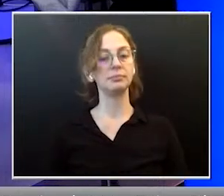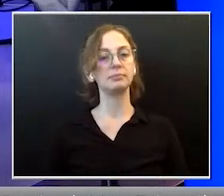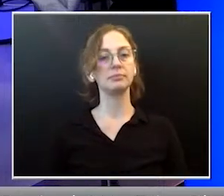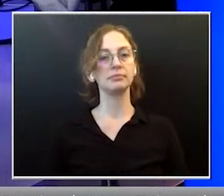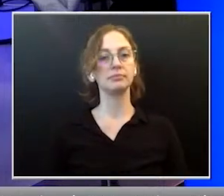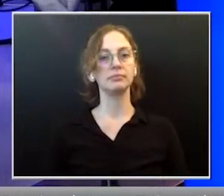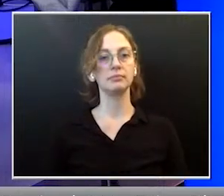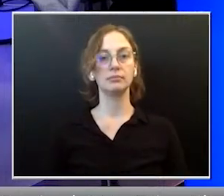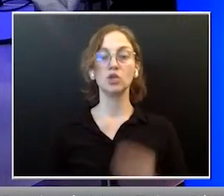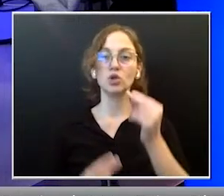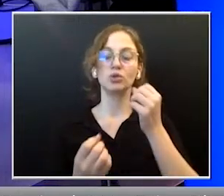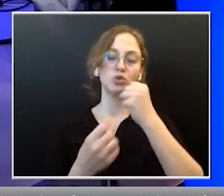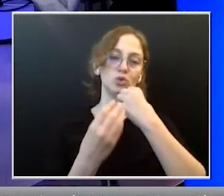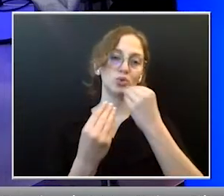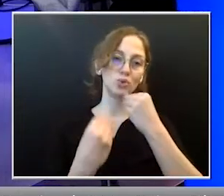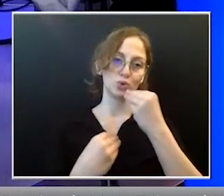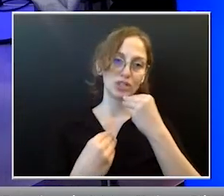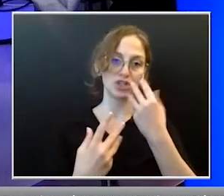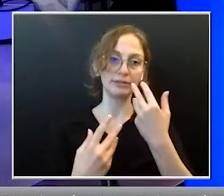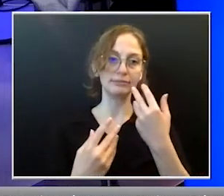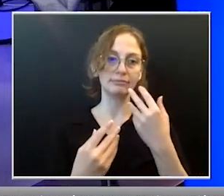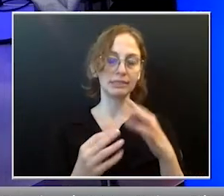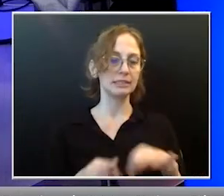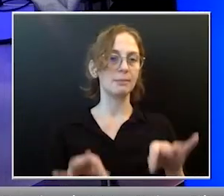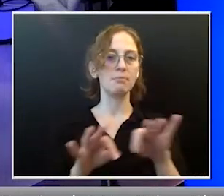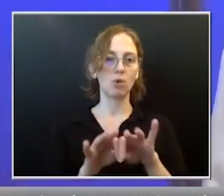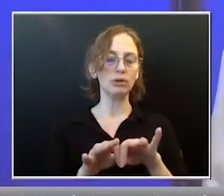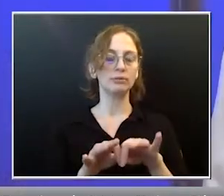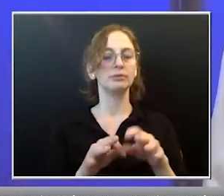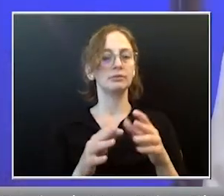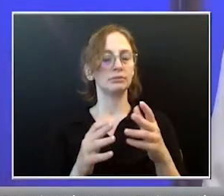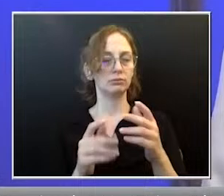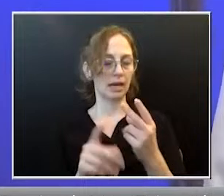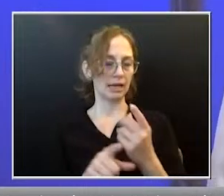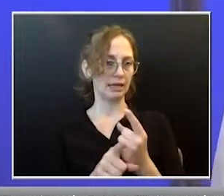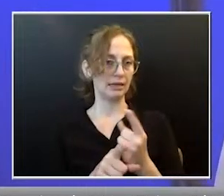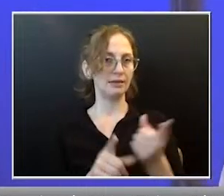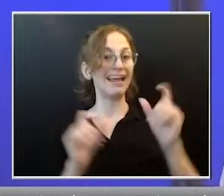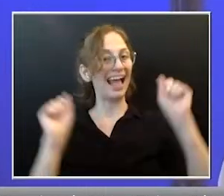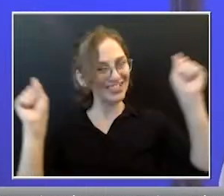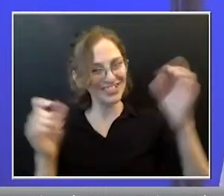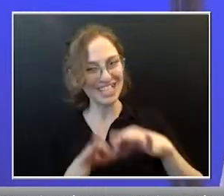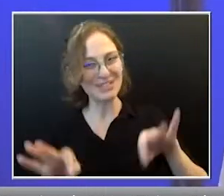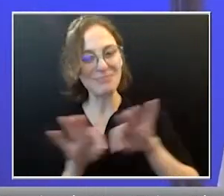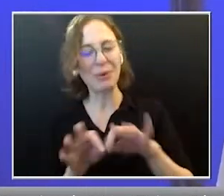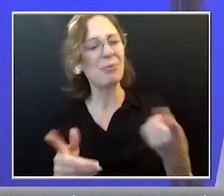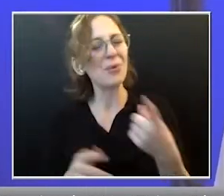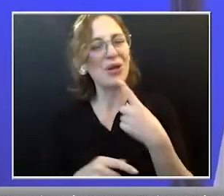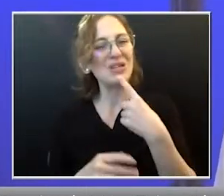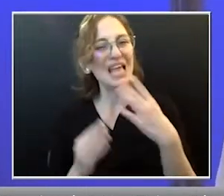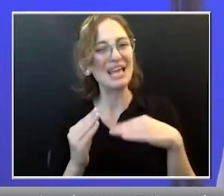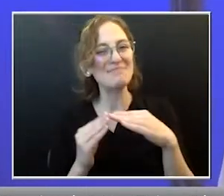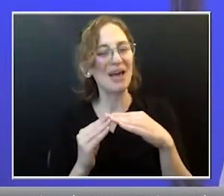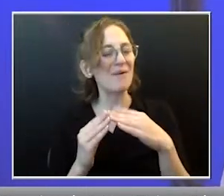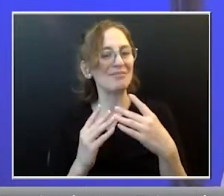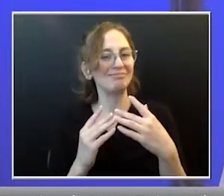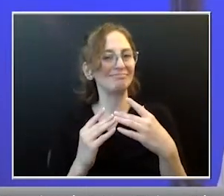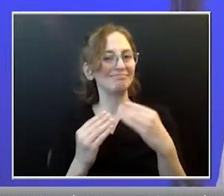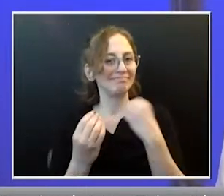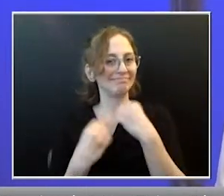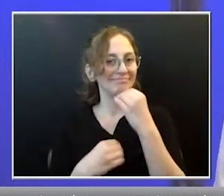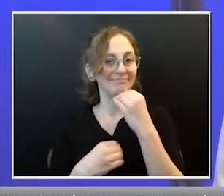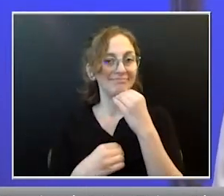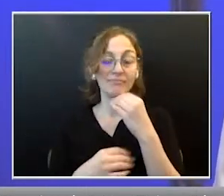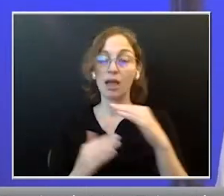important. What do you tell your patients about nutrition? Eat a balanced diet. Try to 5 servings of fruits